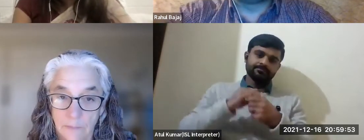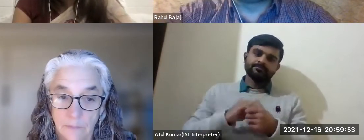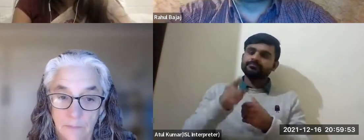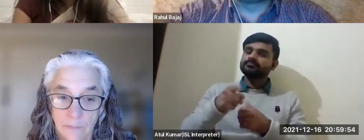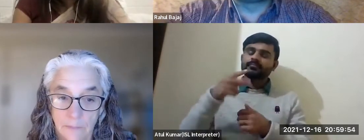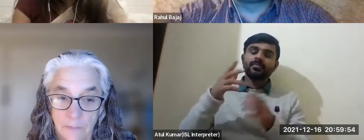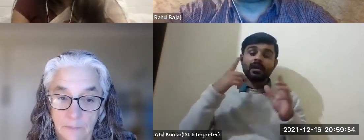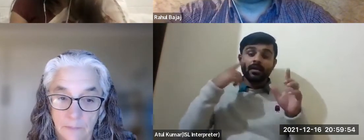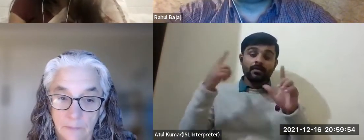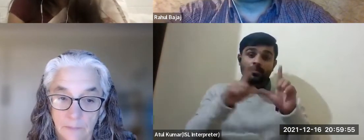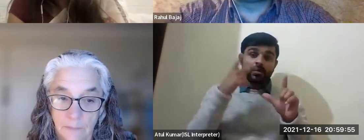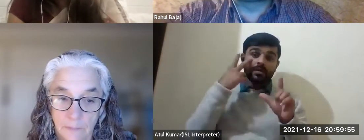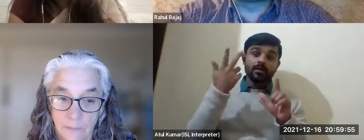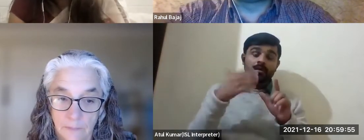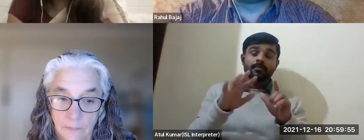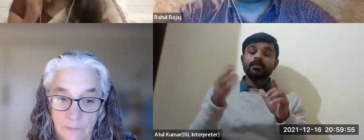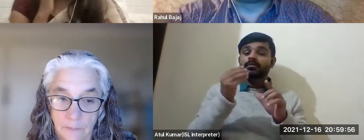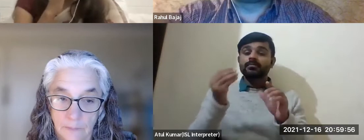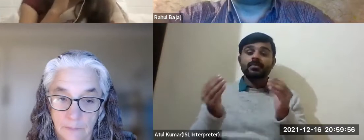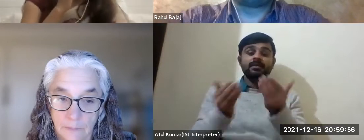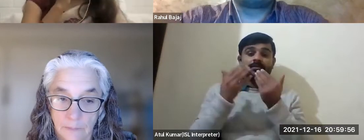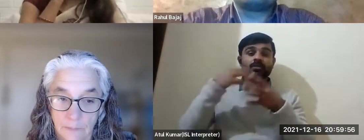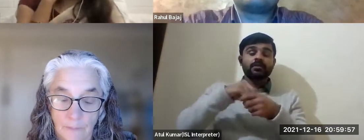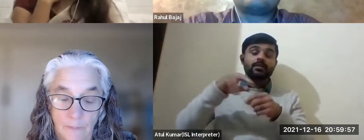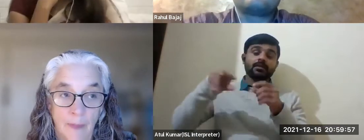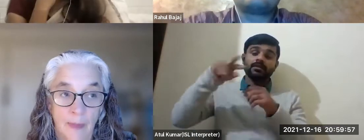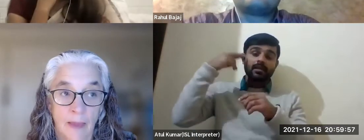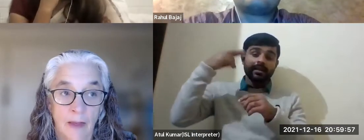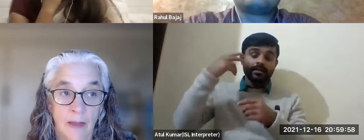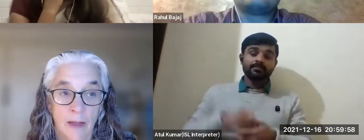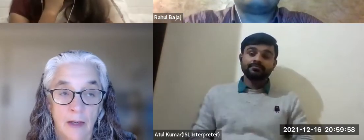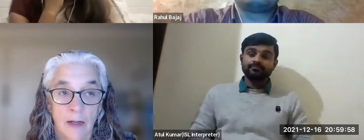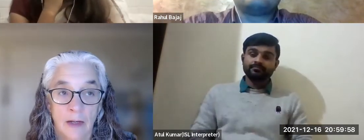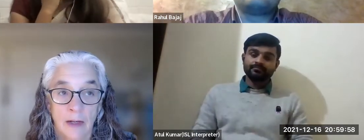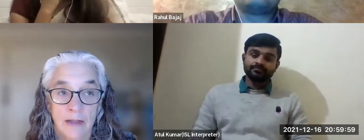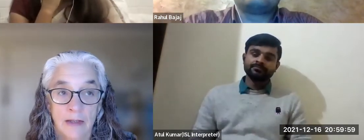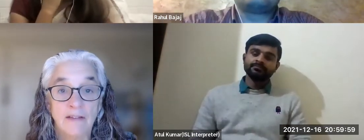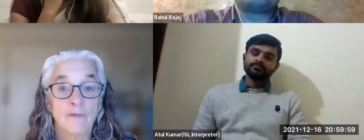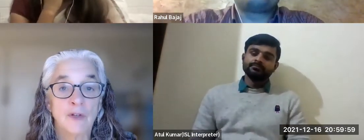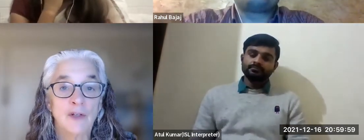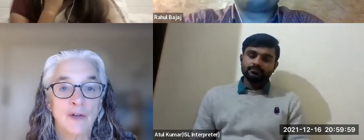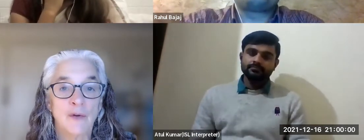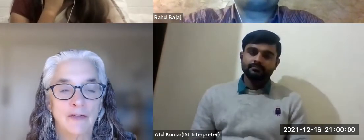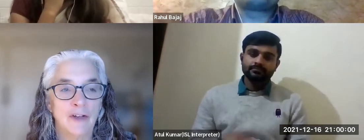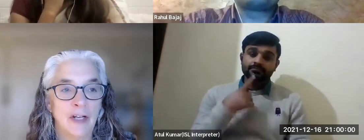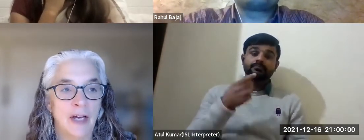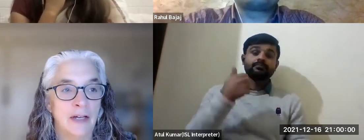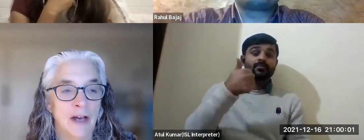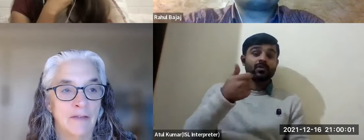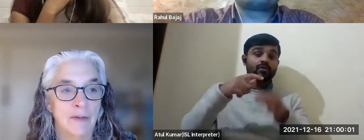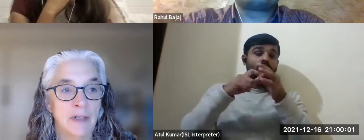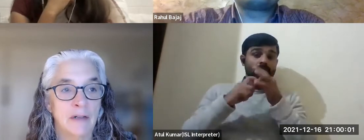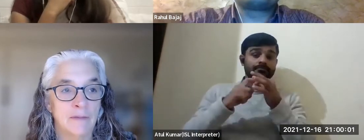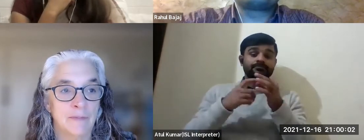kind of evidence do you look for in support of those reasons? That's a really good question.